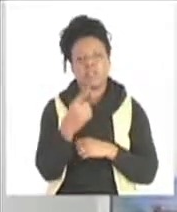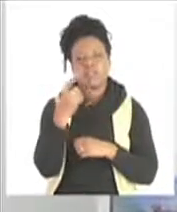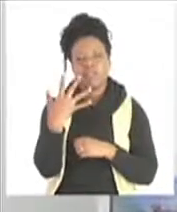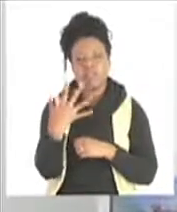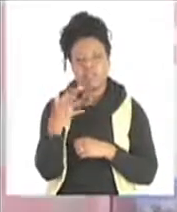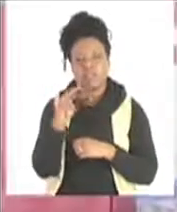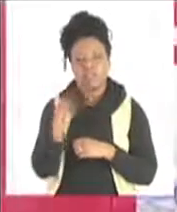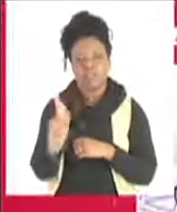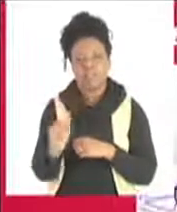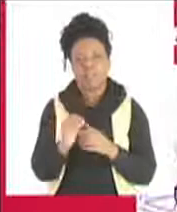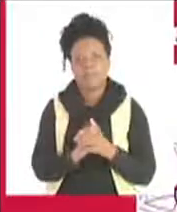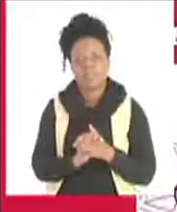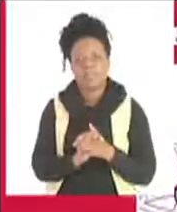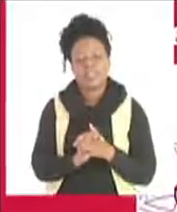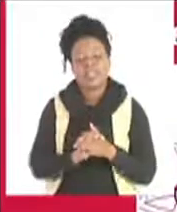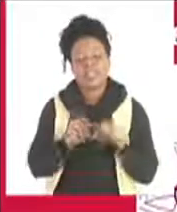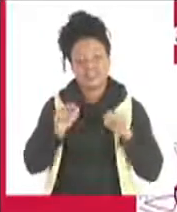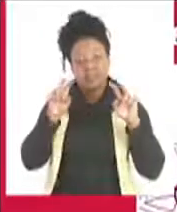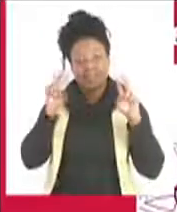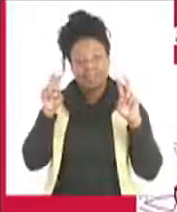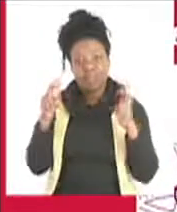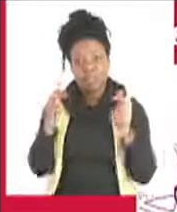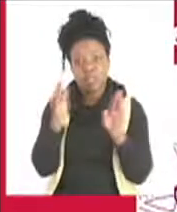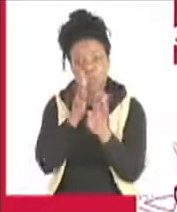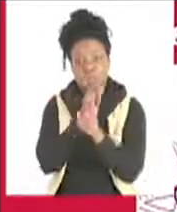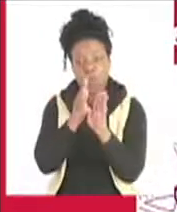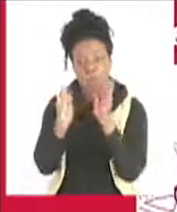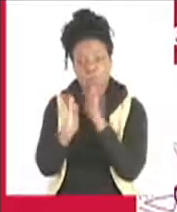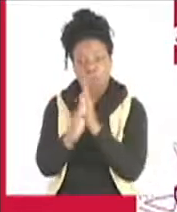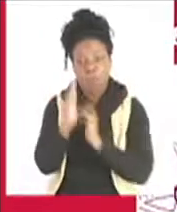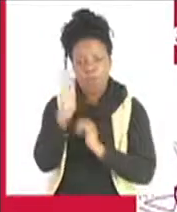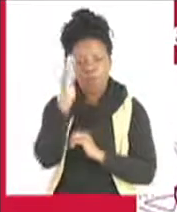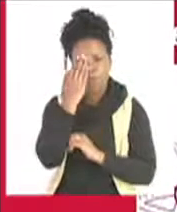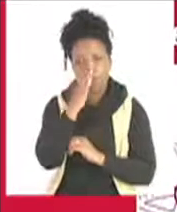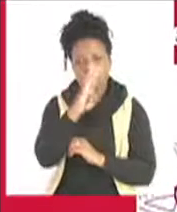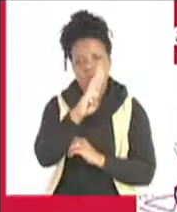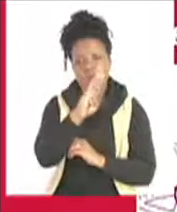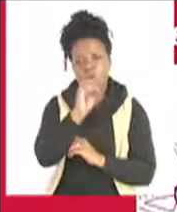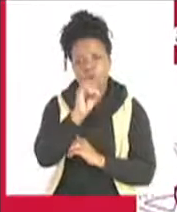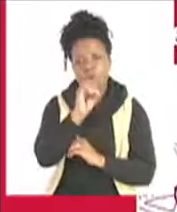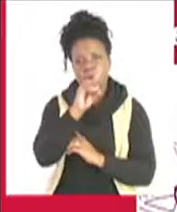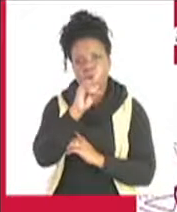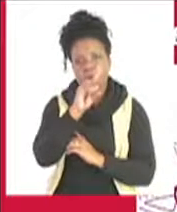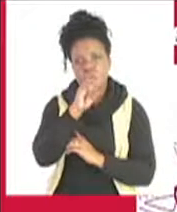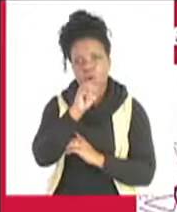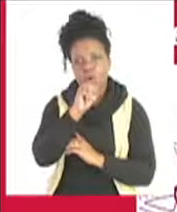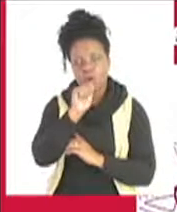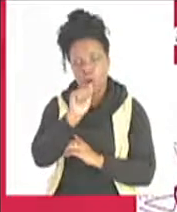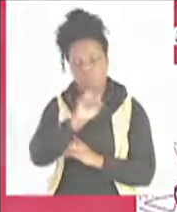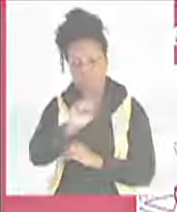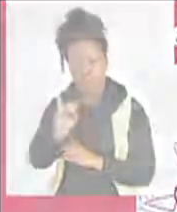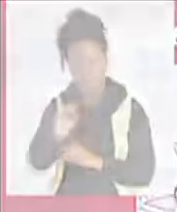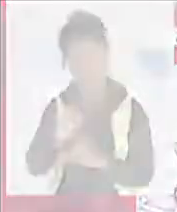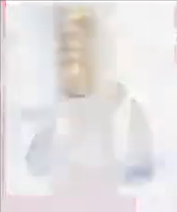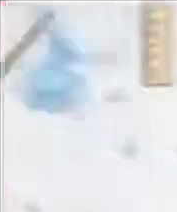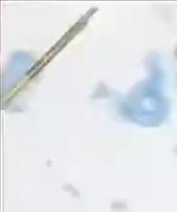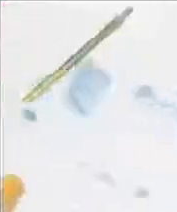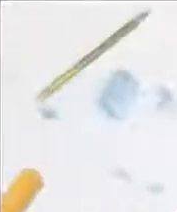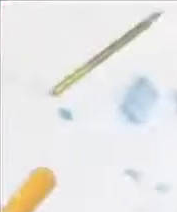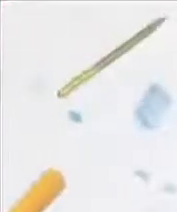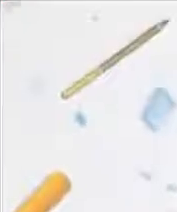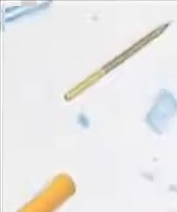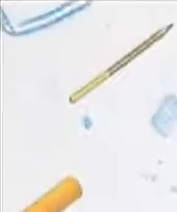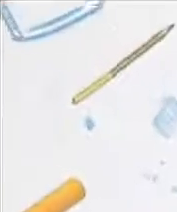away. And today's topic is order of operation, also known as BODMAS.